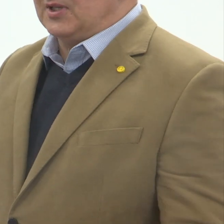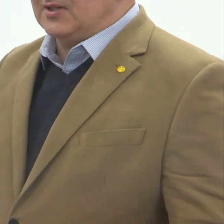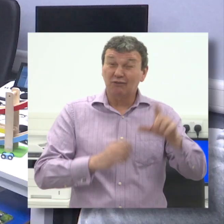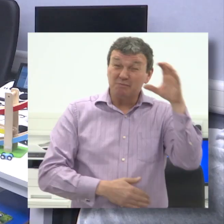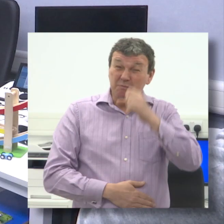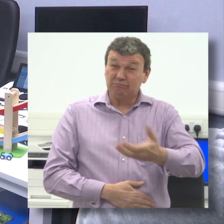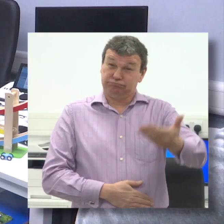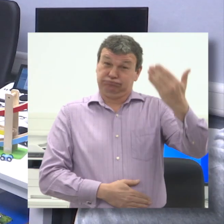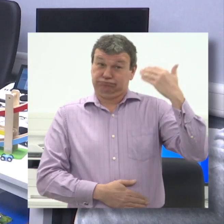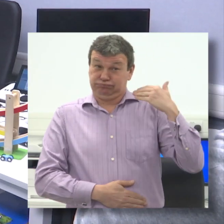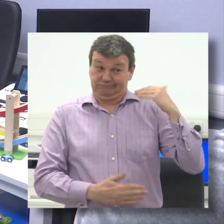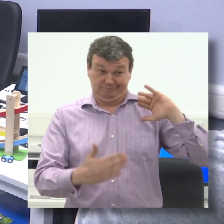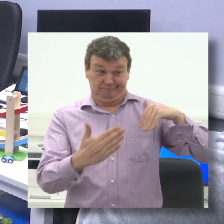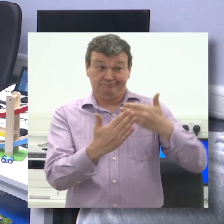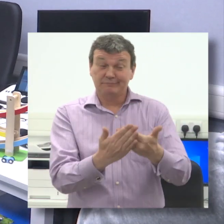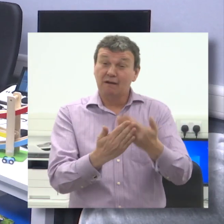40 years,